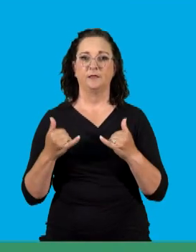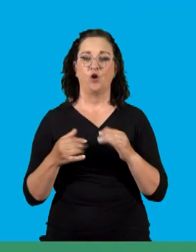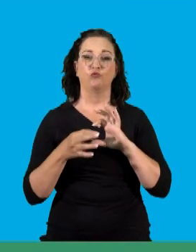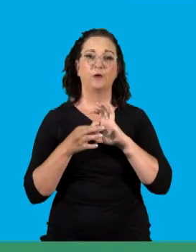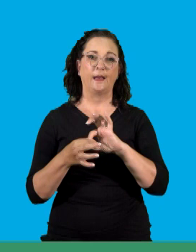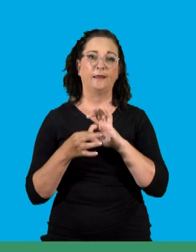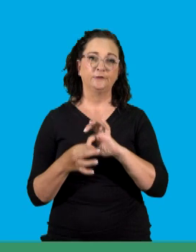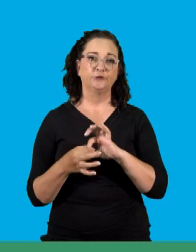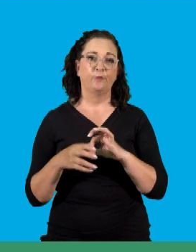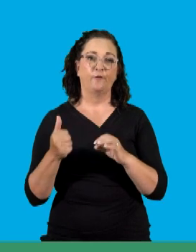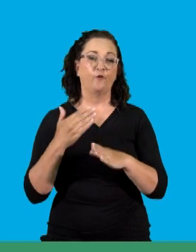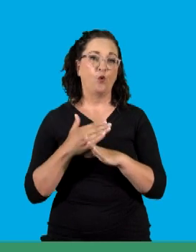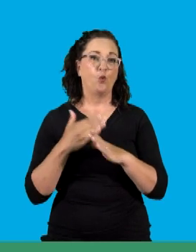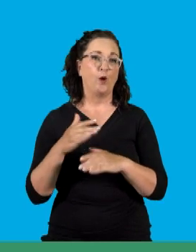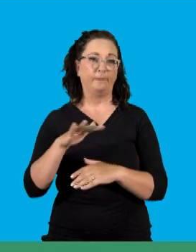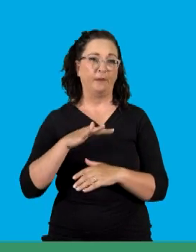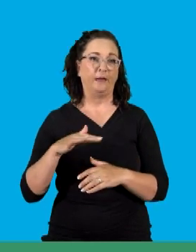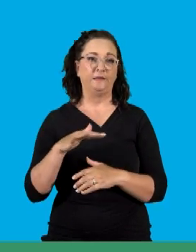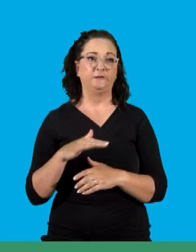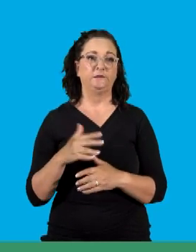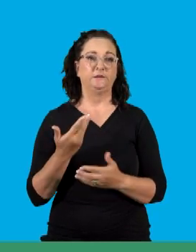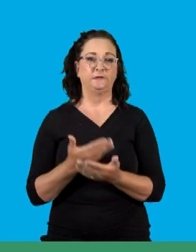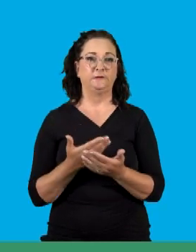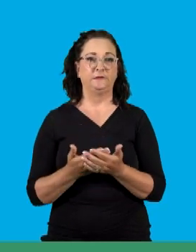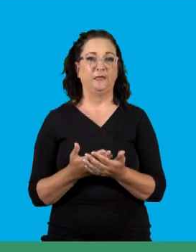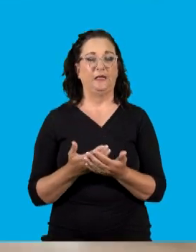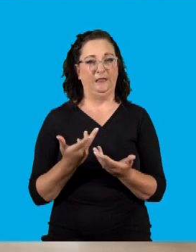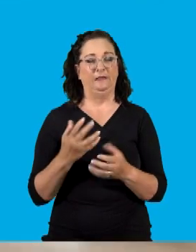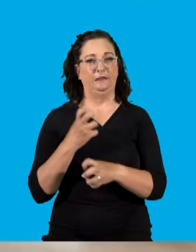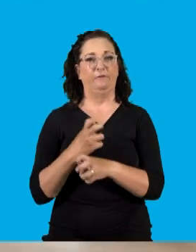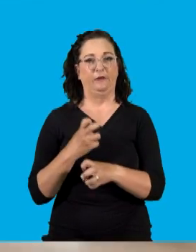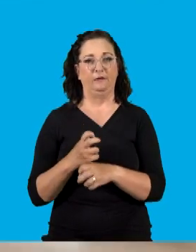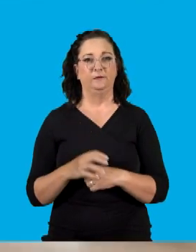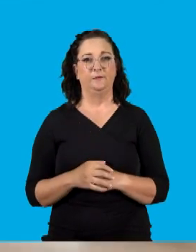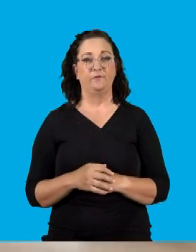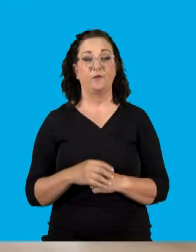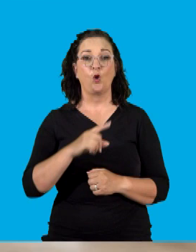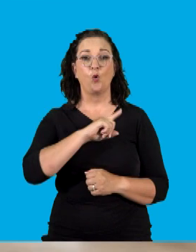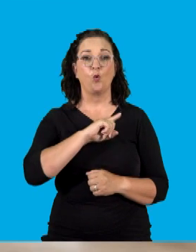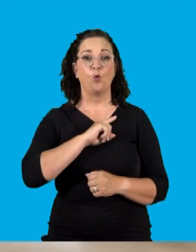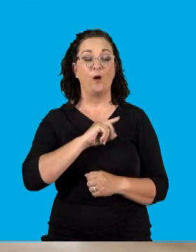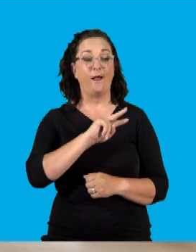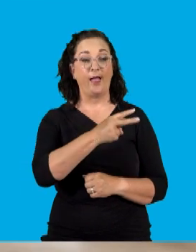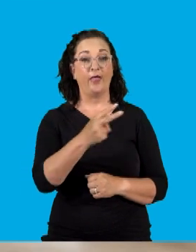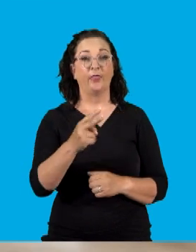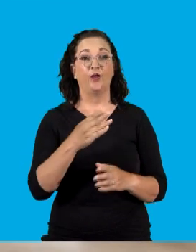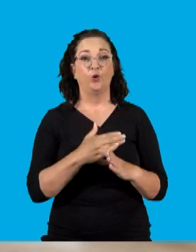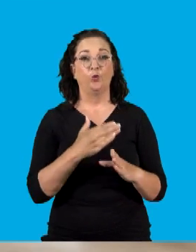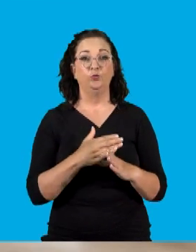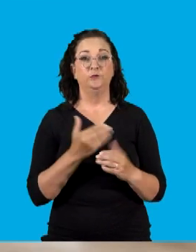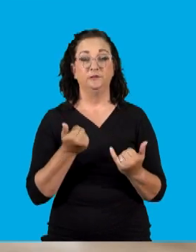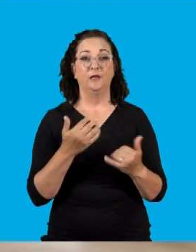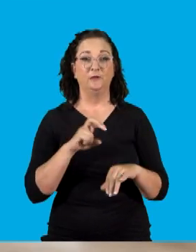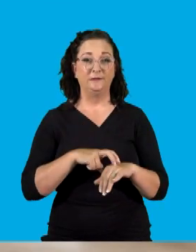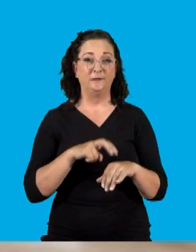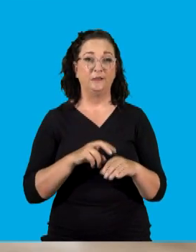on relationships in the workplace. So obviously compulsive gambling puts a strain because now other workers have to do what? Now they have